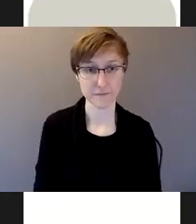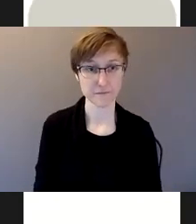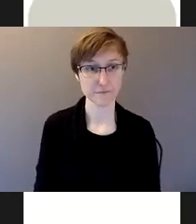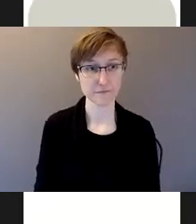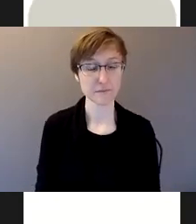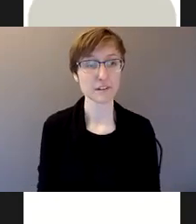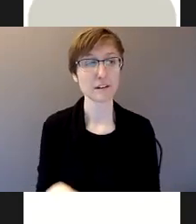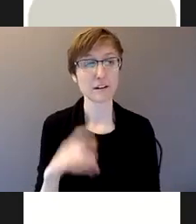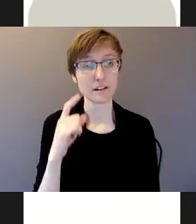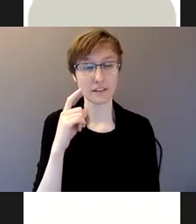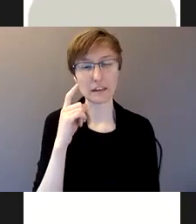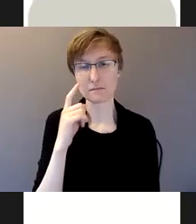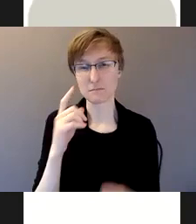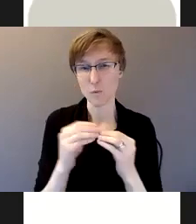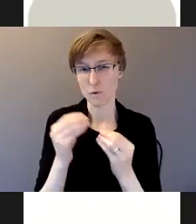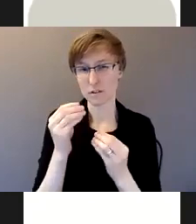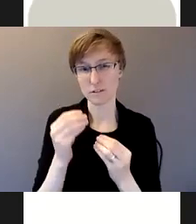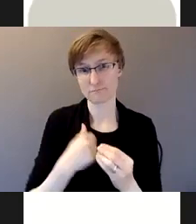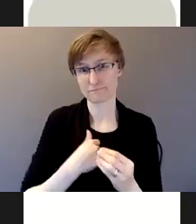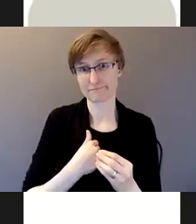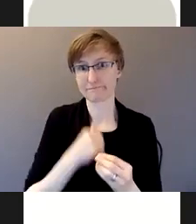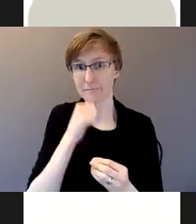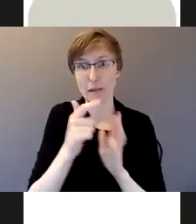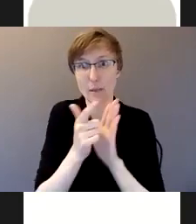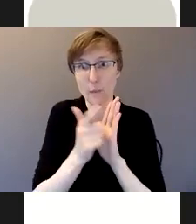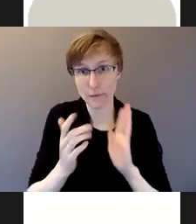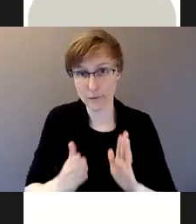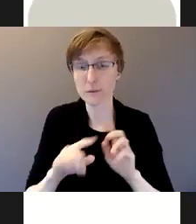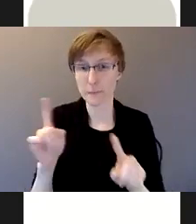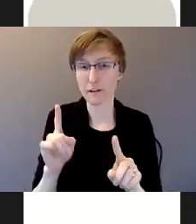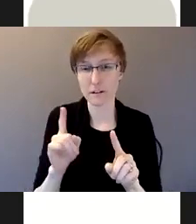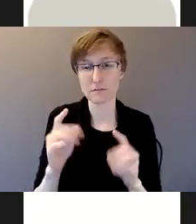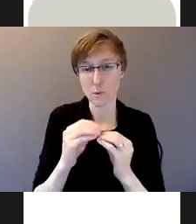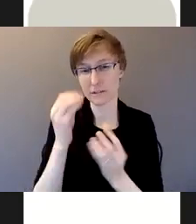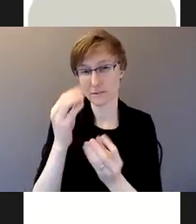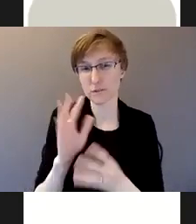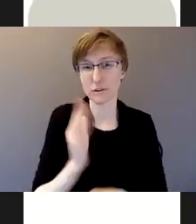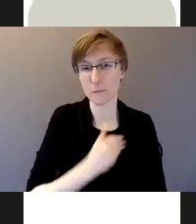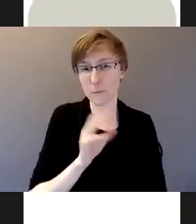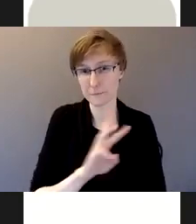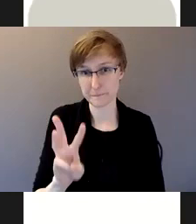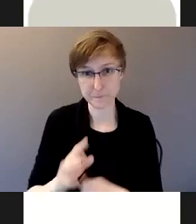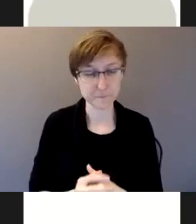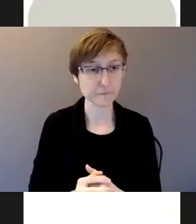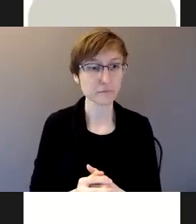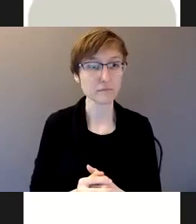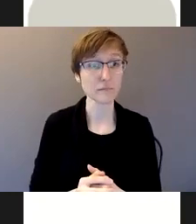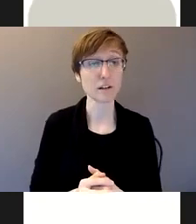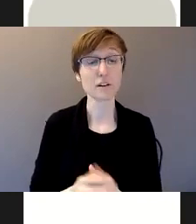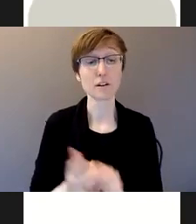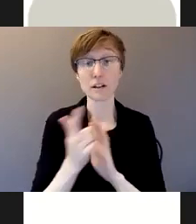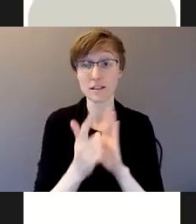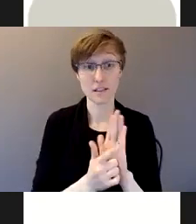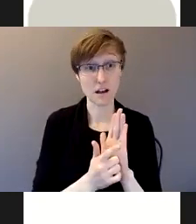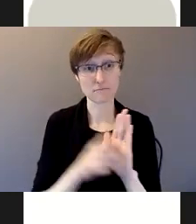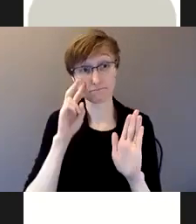So here we're getting into more of the meat and potatoes of the duty to investigate. This is the actual piece of legislation that talks about